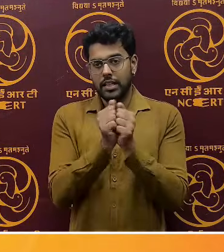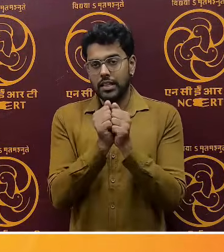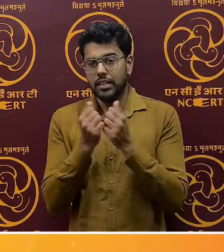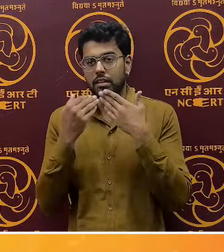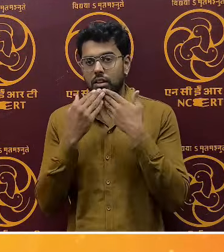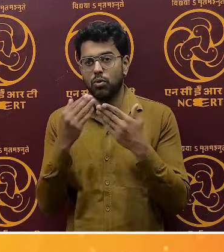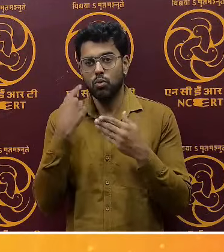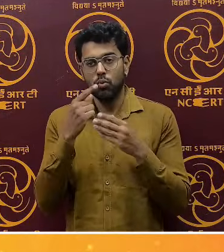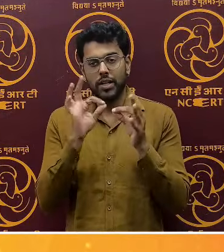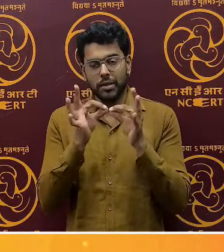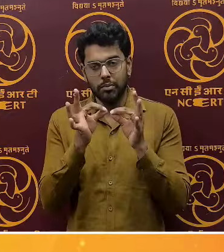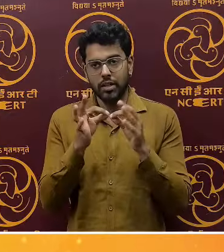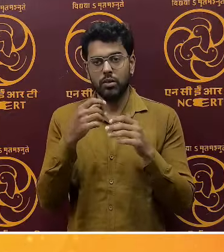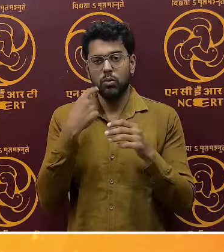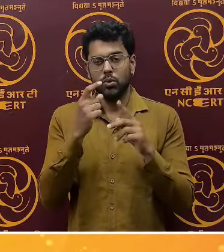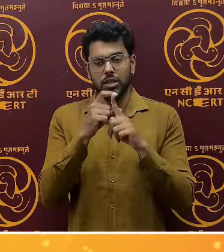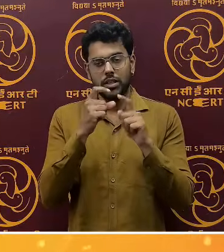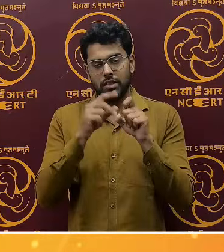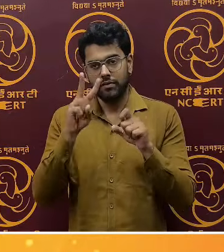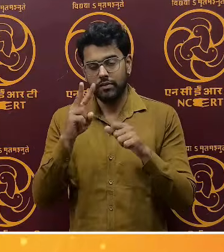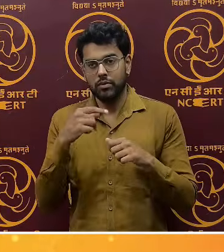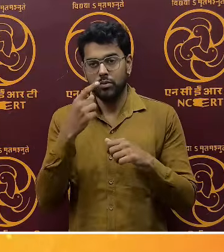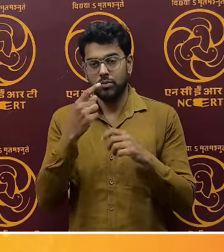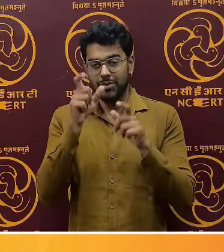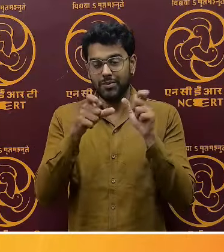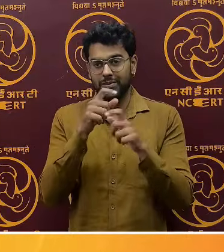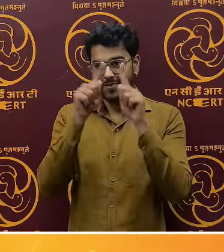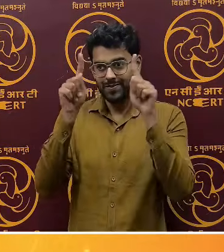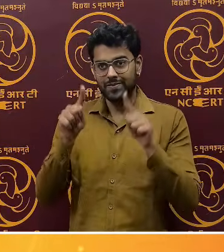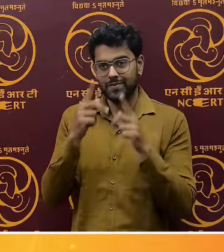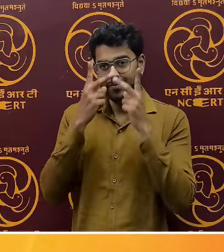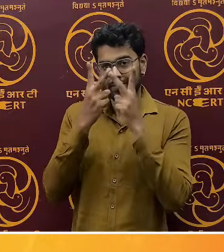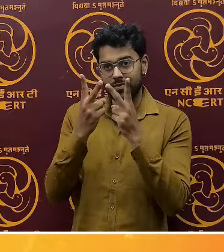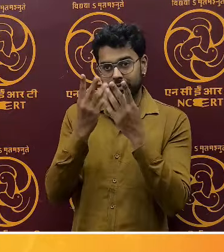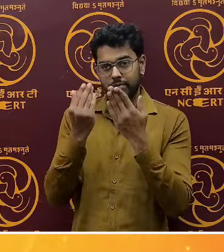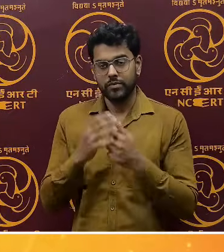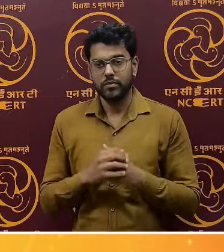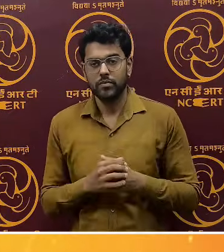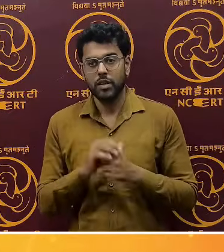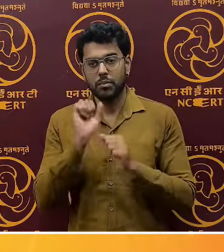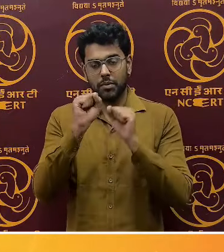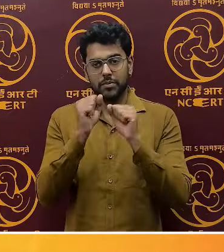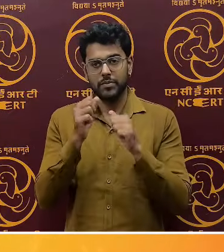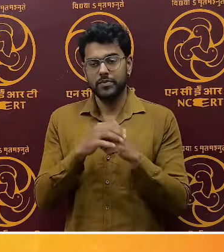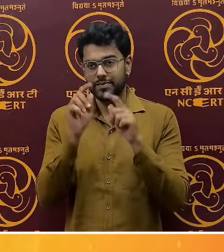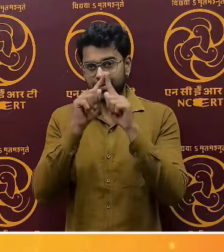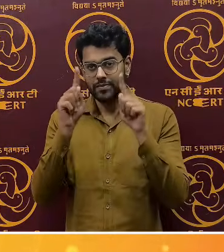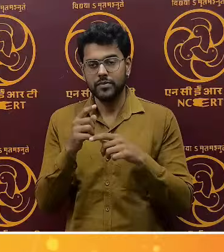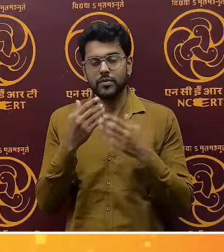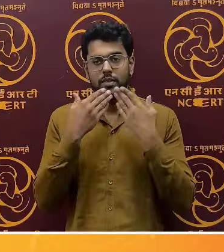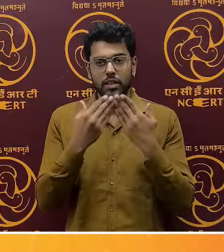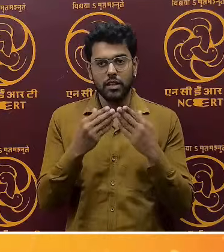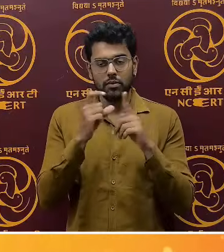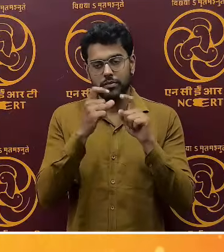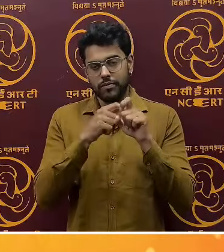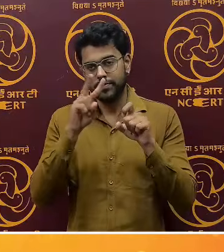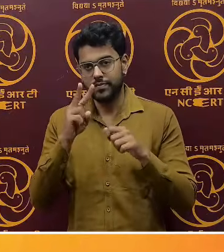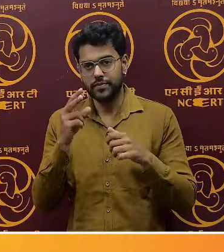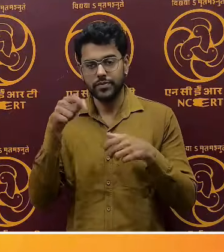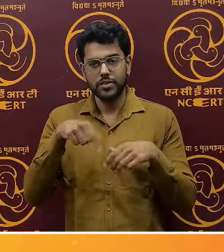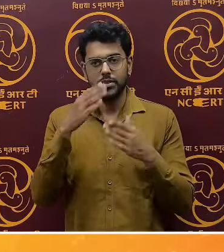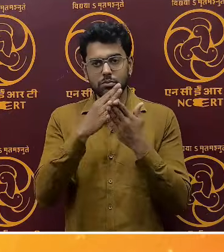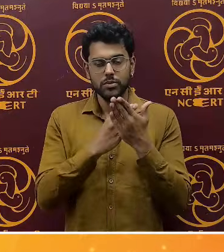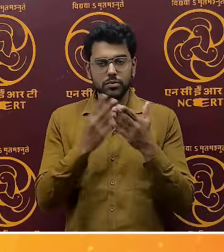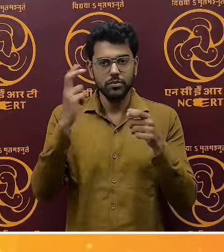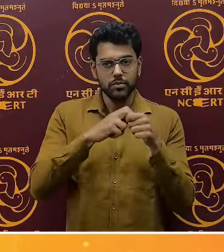language interpreter as well, who is Dev Malik, who you can see just beside me on your screen in a box. Thank you so much, Dev, to be